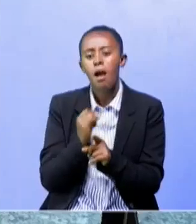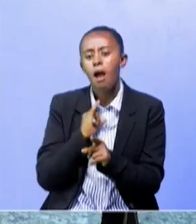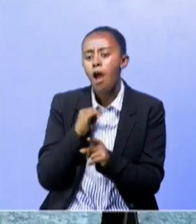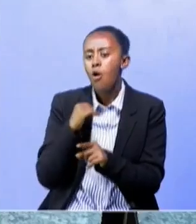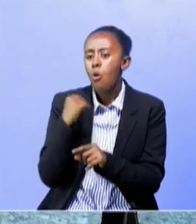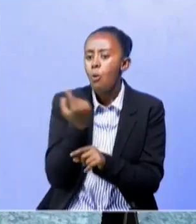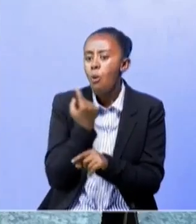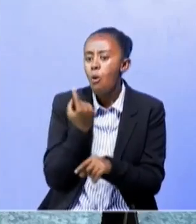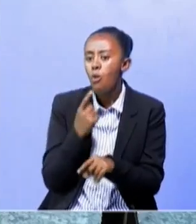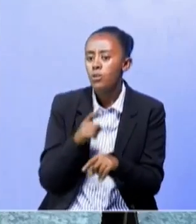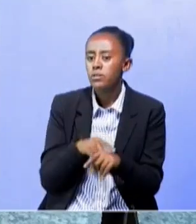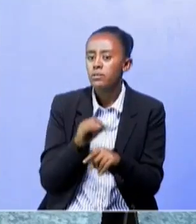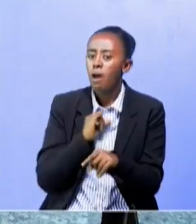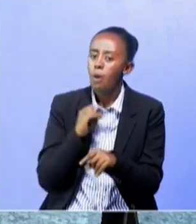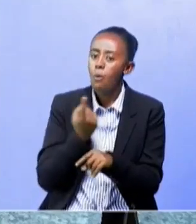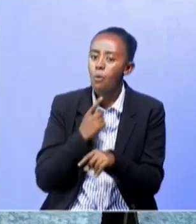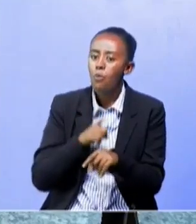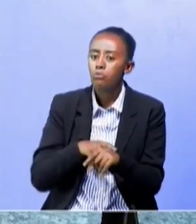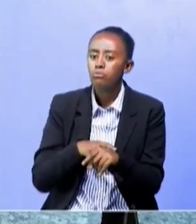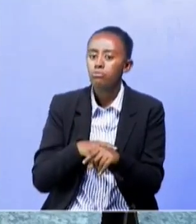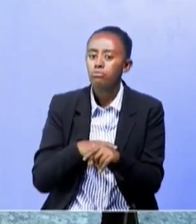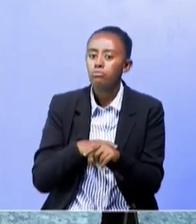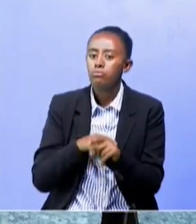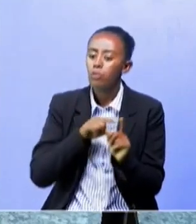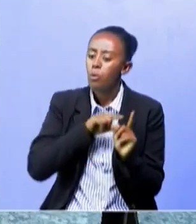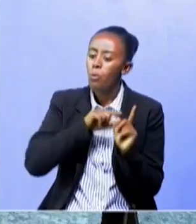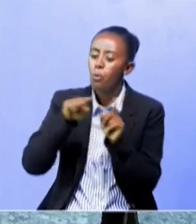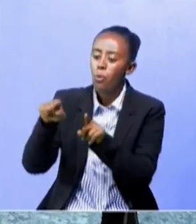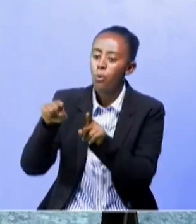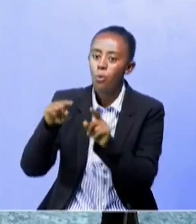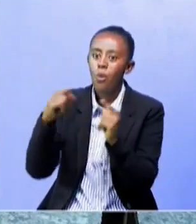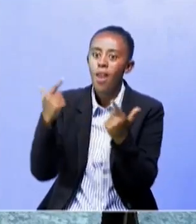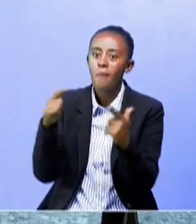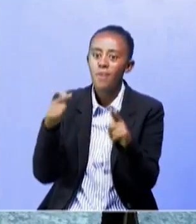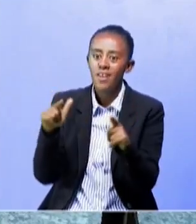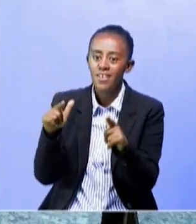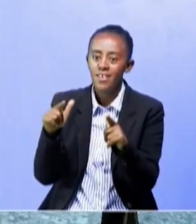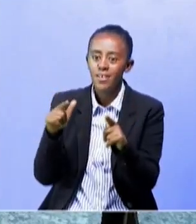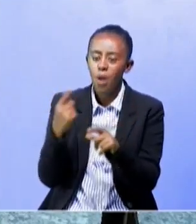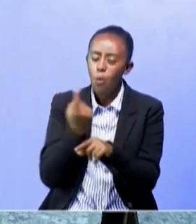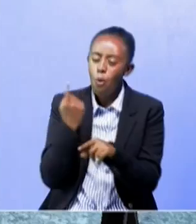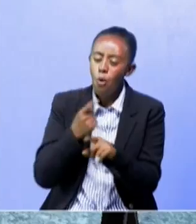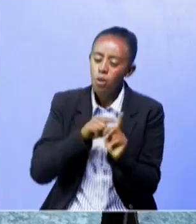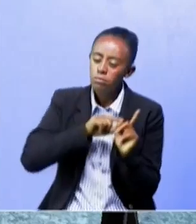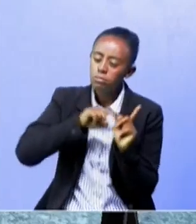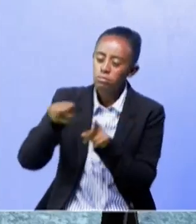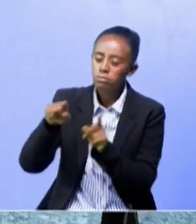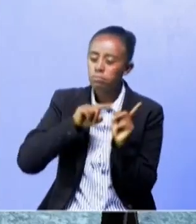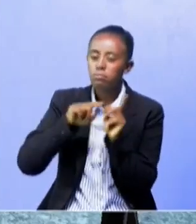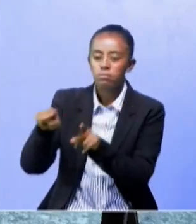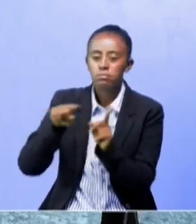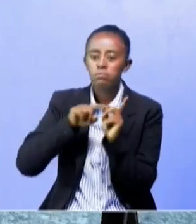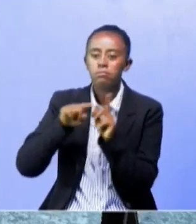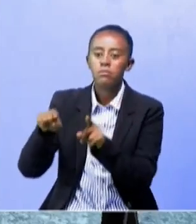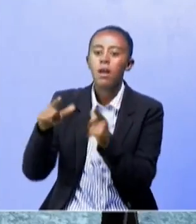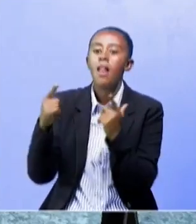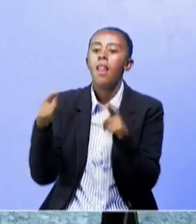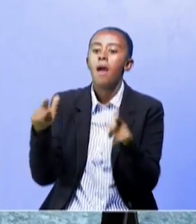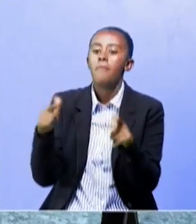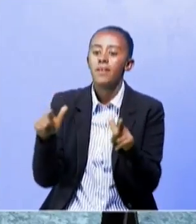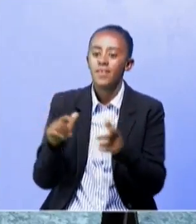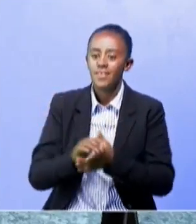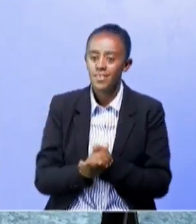always go to library to study more. I always go to